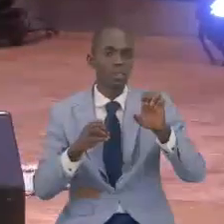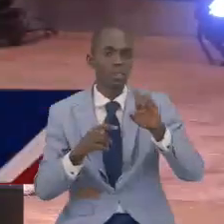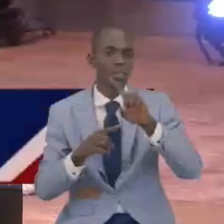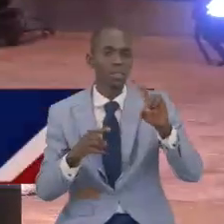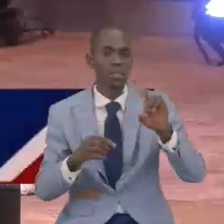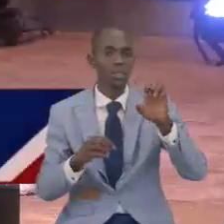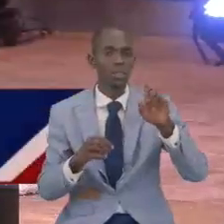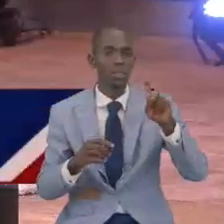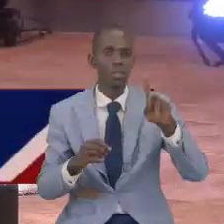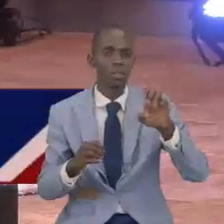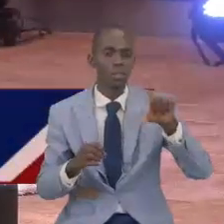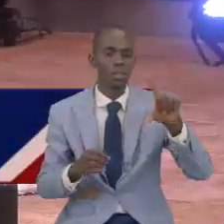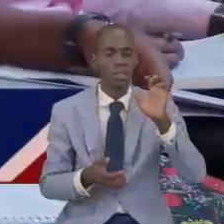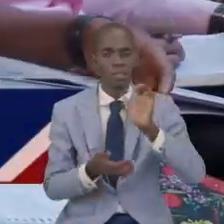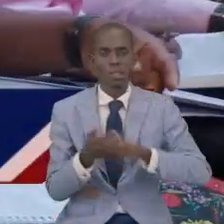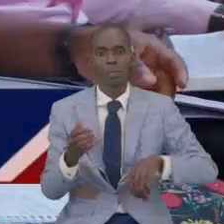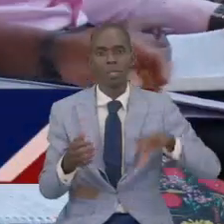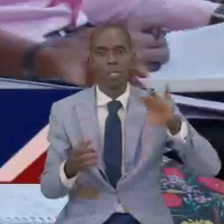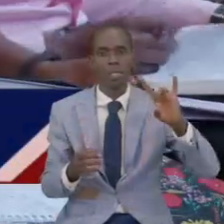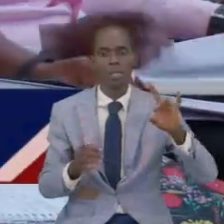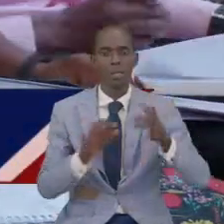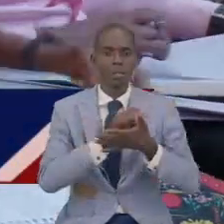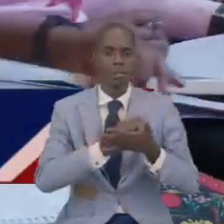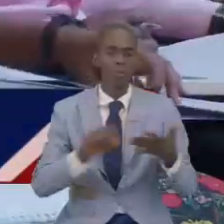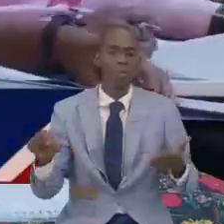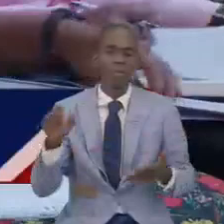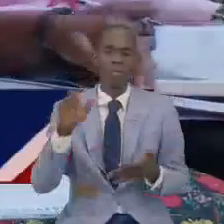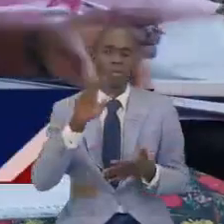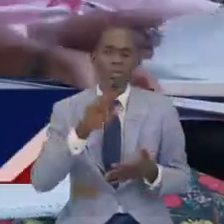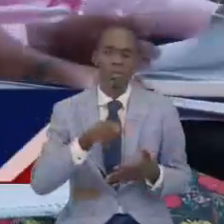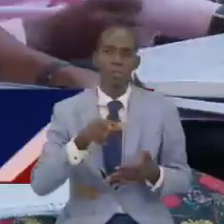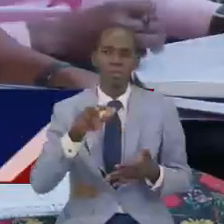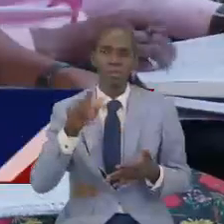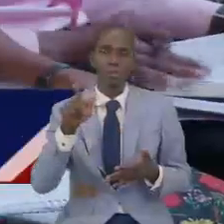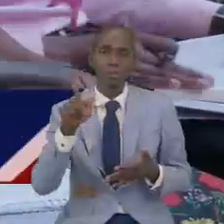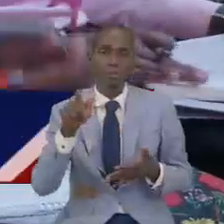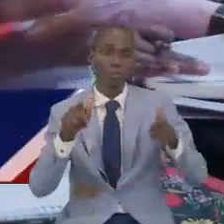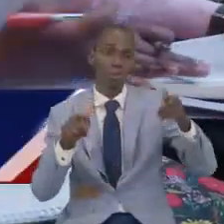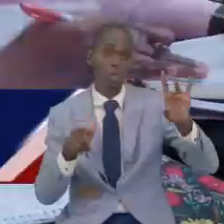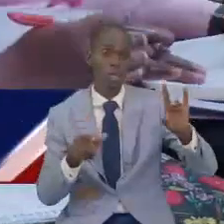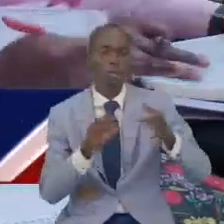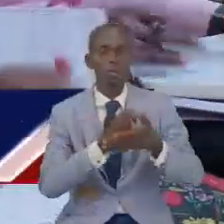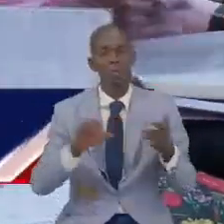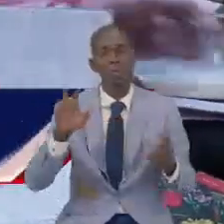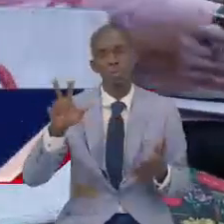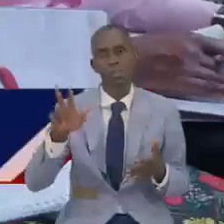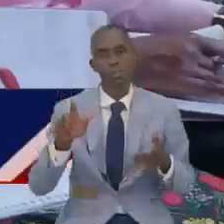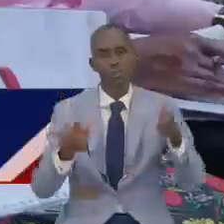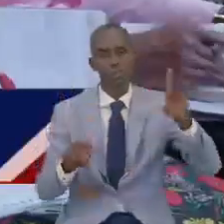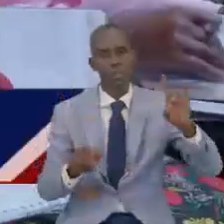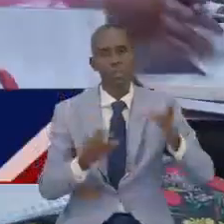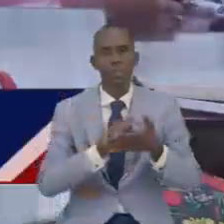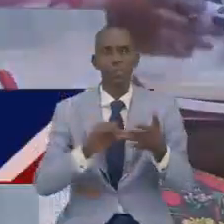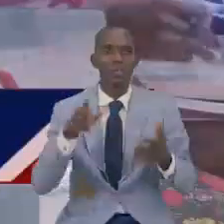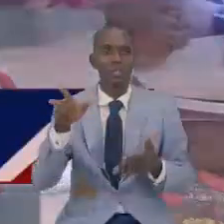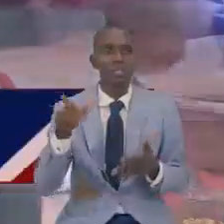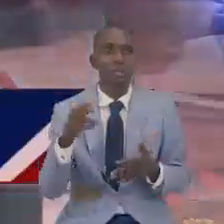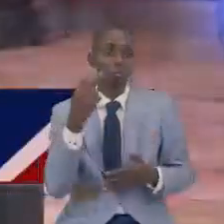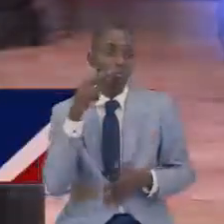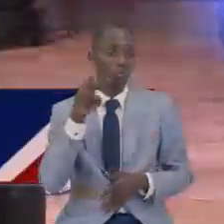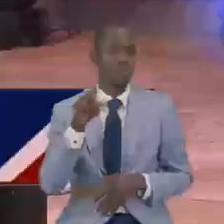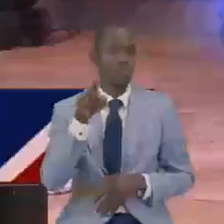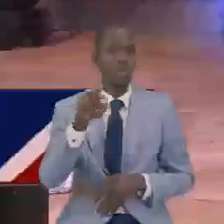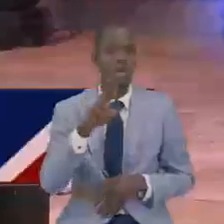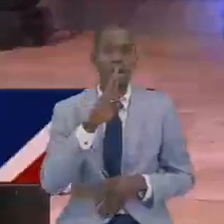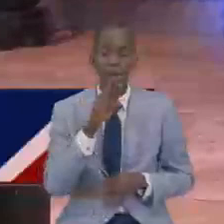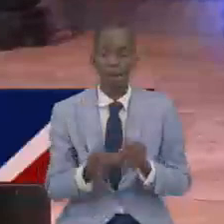chapter 28, verse 3. Behold, thou art wiser than Daniel. There is no secret that